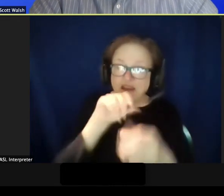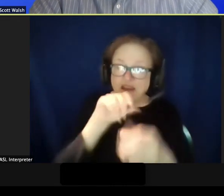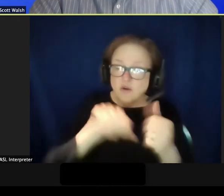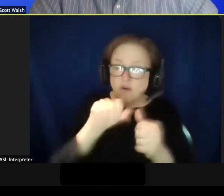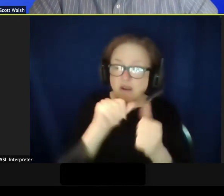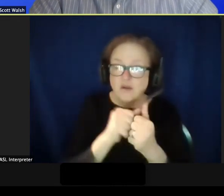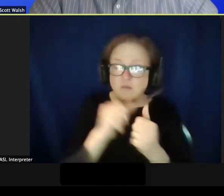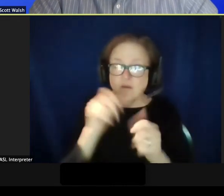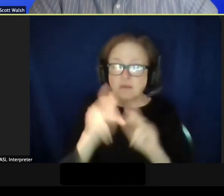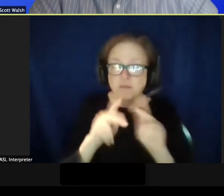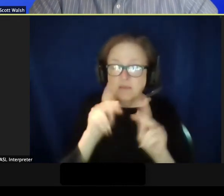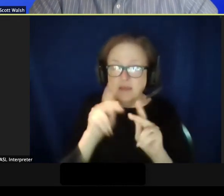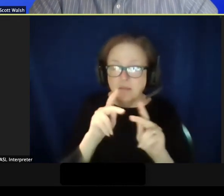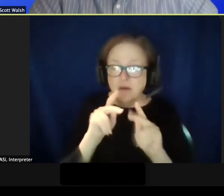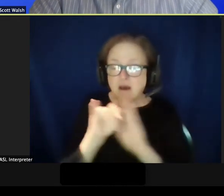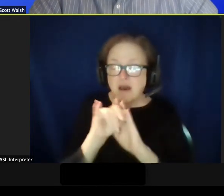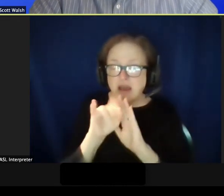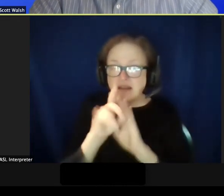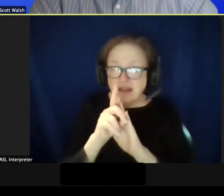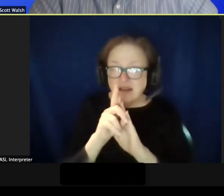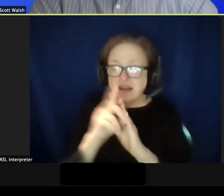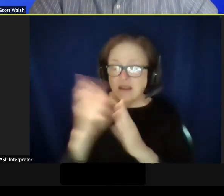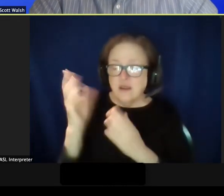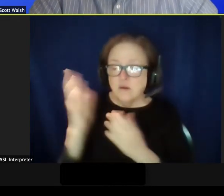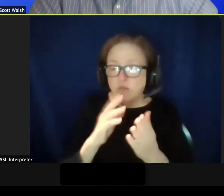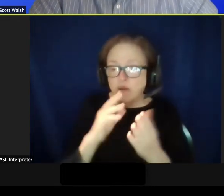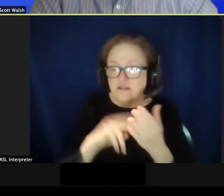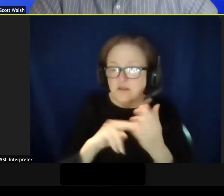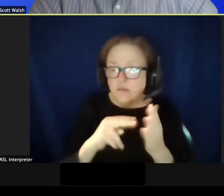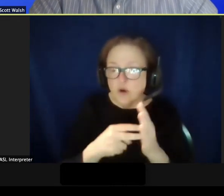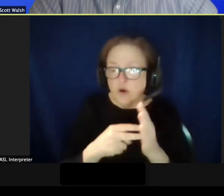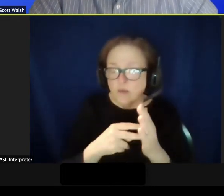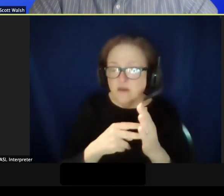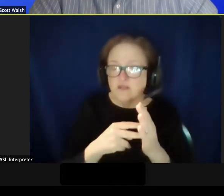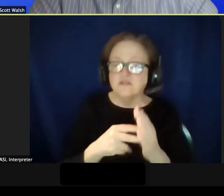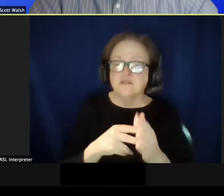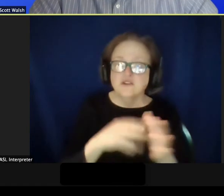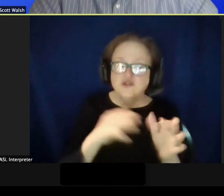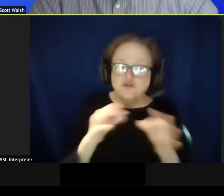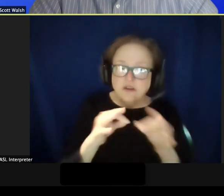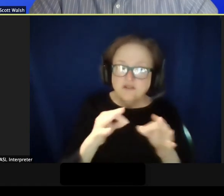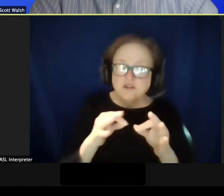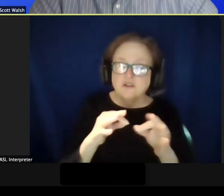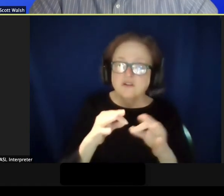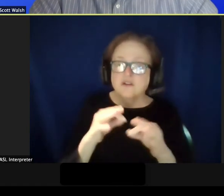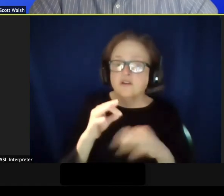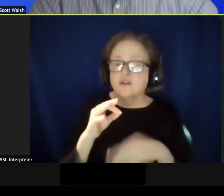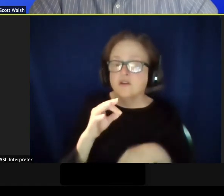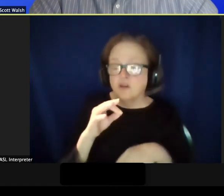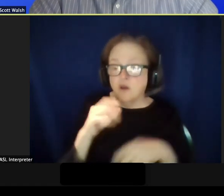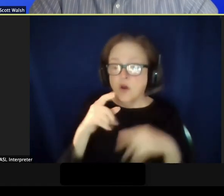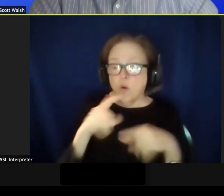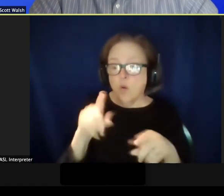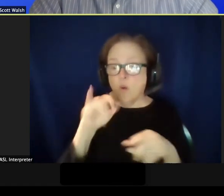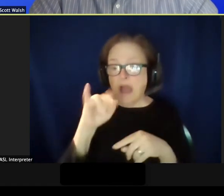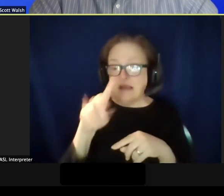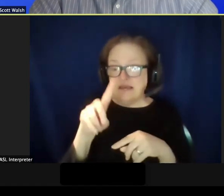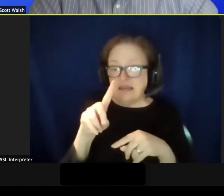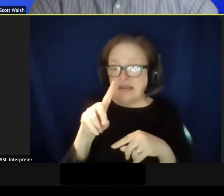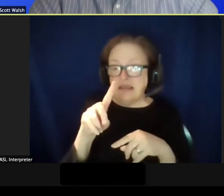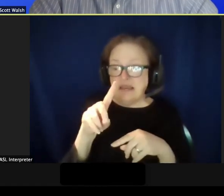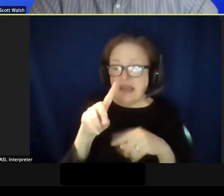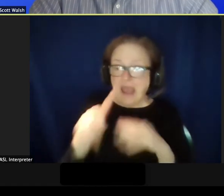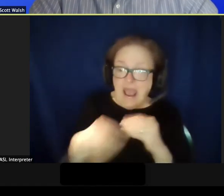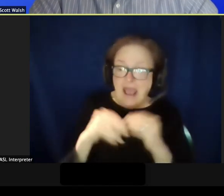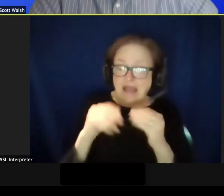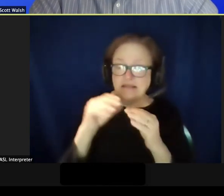identity ultimately brings purpose and direction to one's life. While identity is an abstract concept